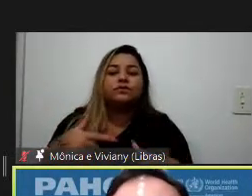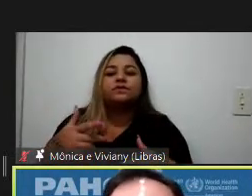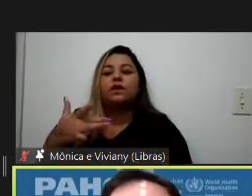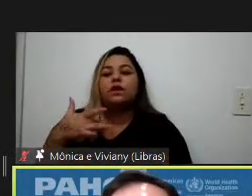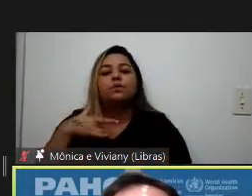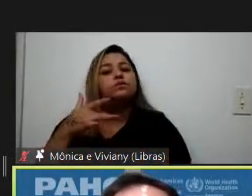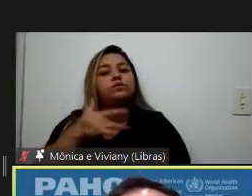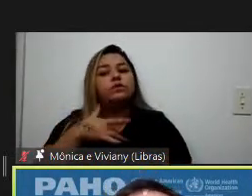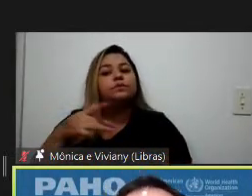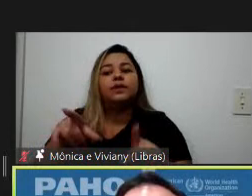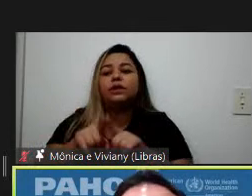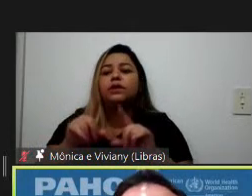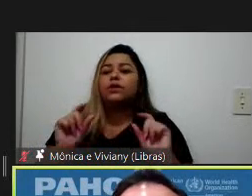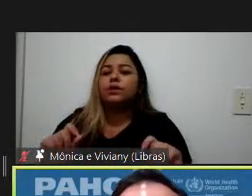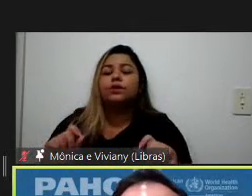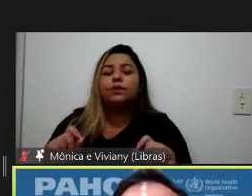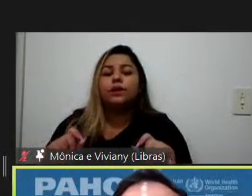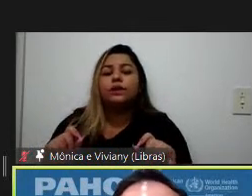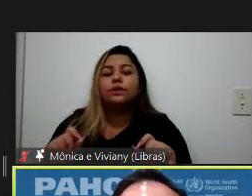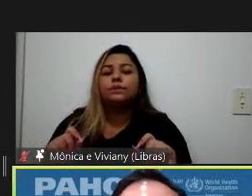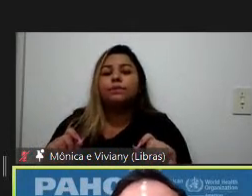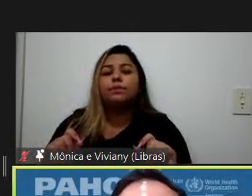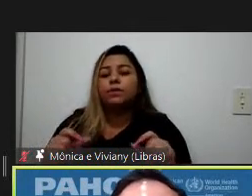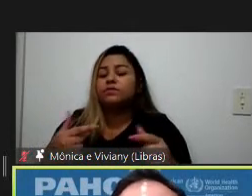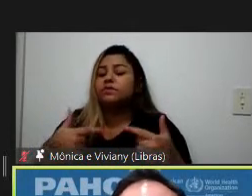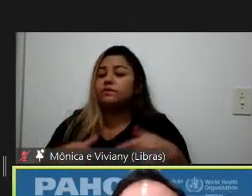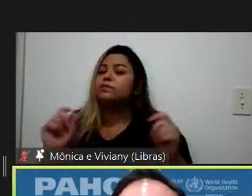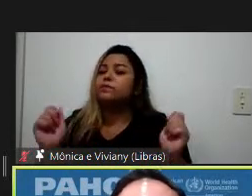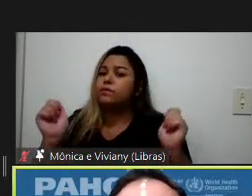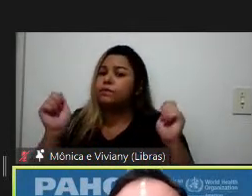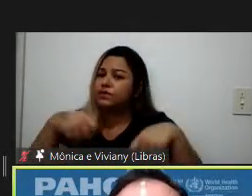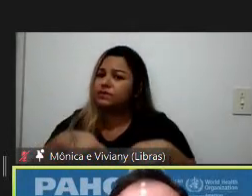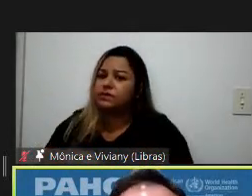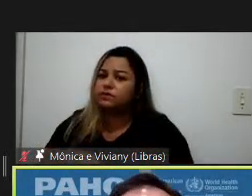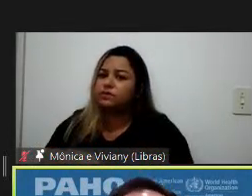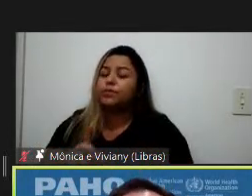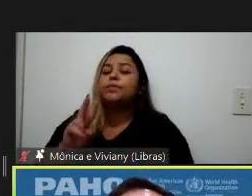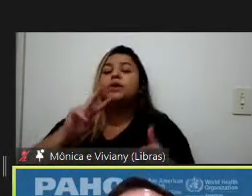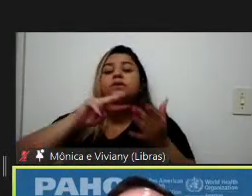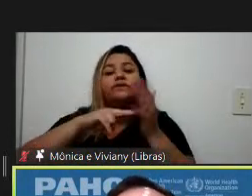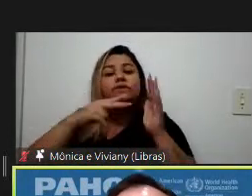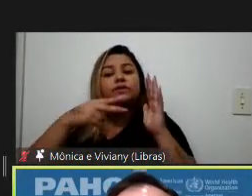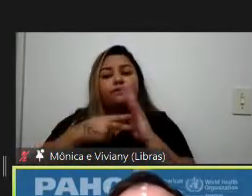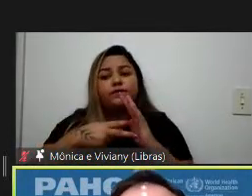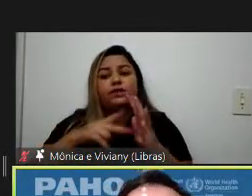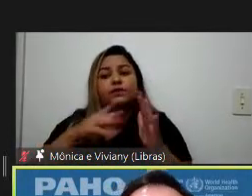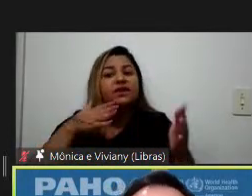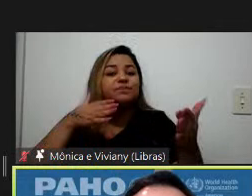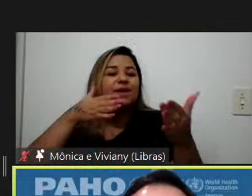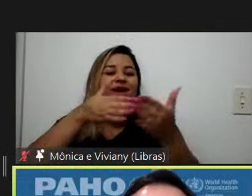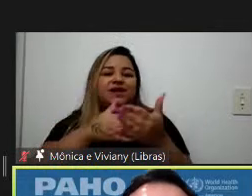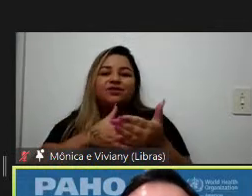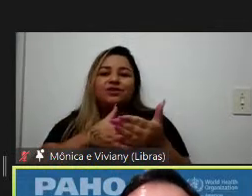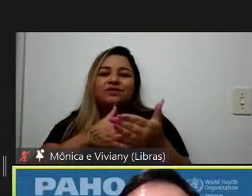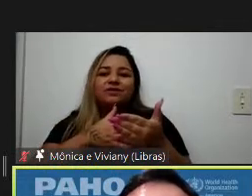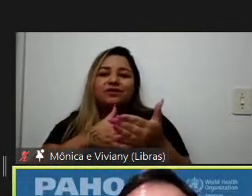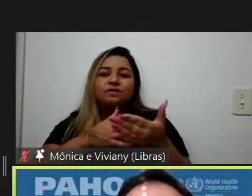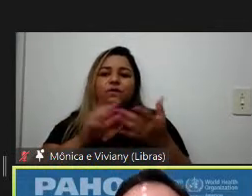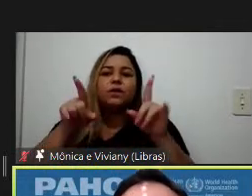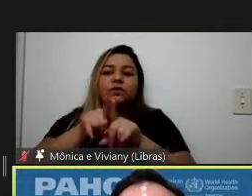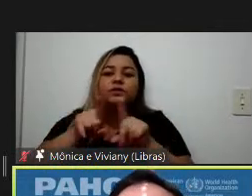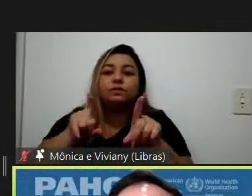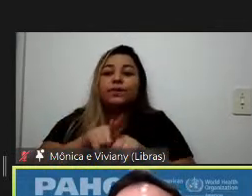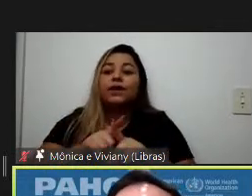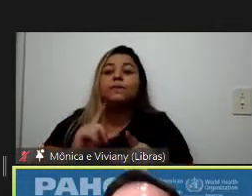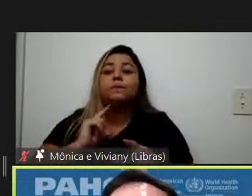services which are appropriate, comprehensive, and when they're necessary. And this means that these barriers or